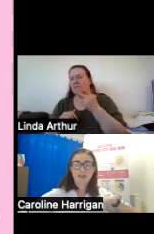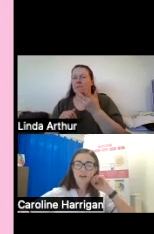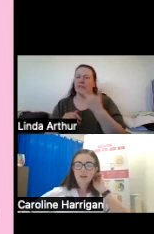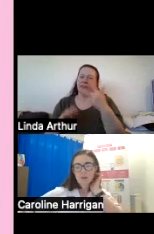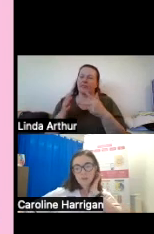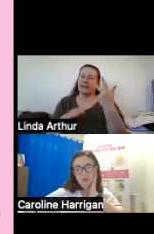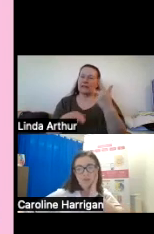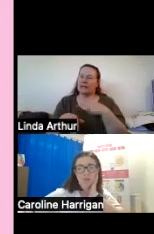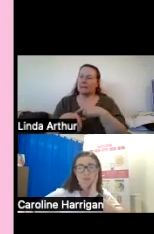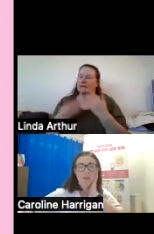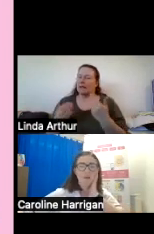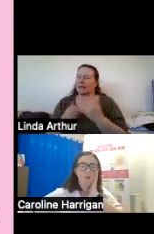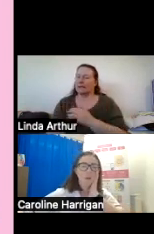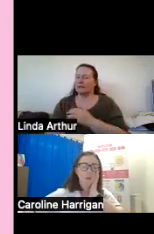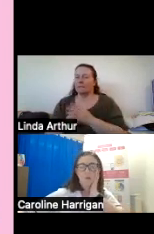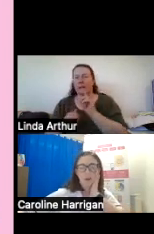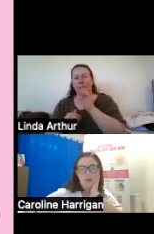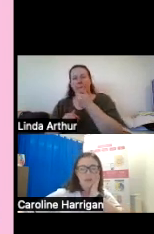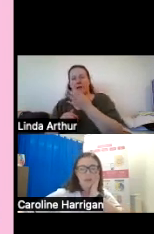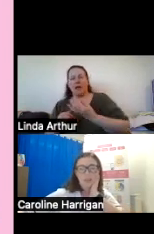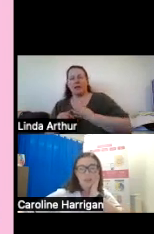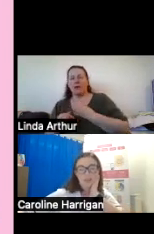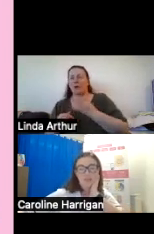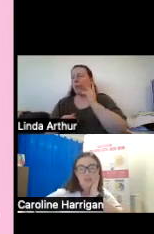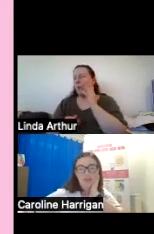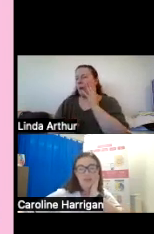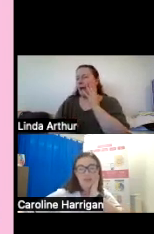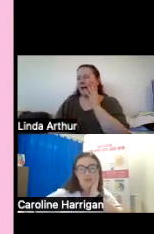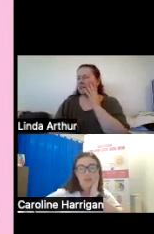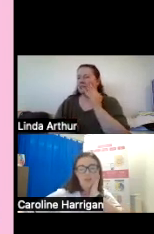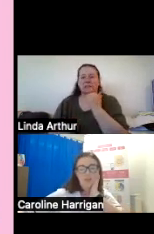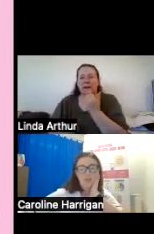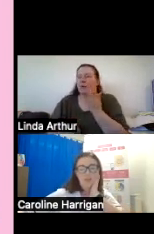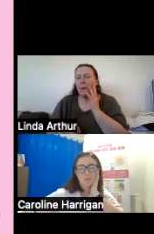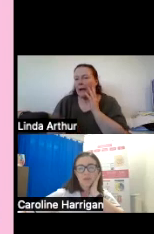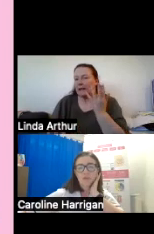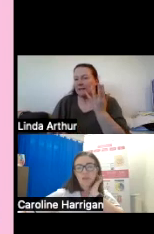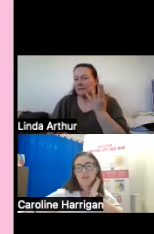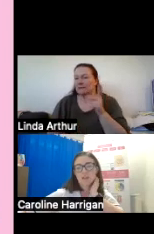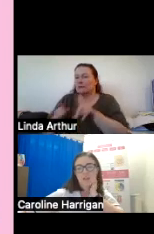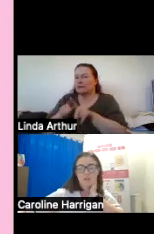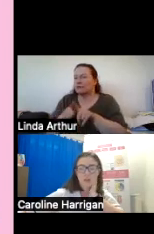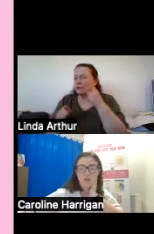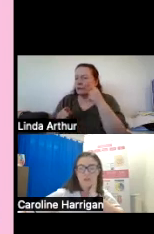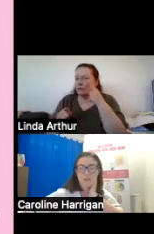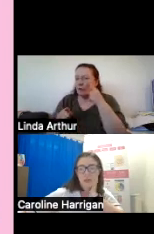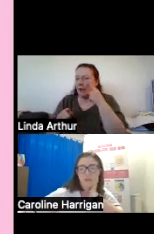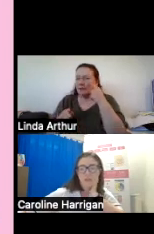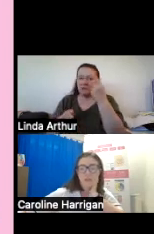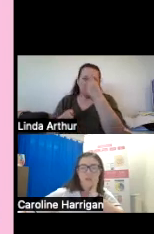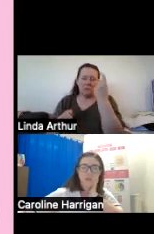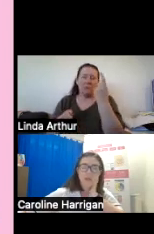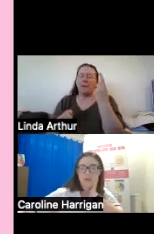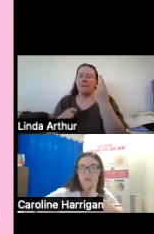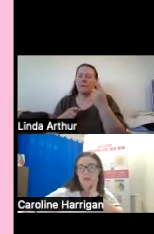3 times a day. And people always say to me, like when, and it doesn't really matter. It's just try something that will trigger your memory. So some people